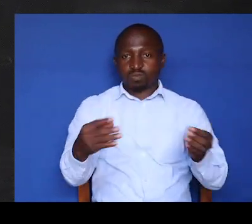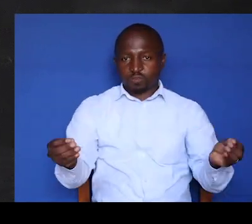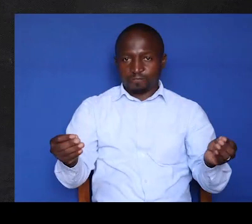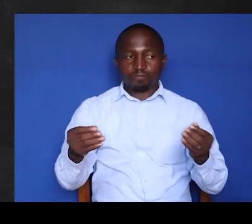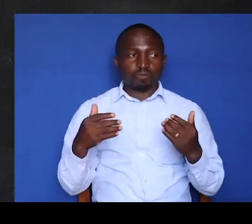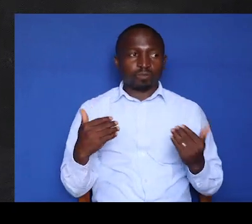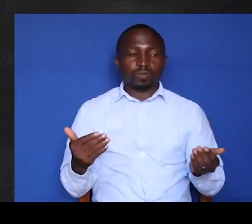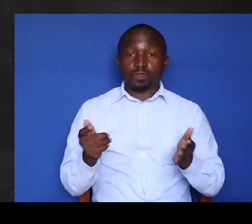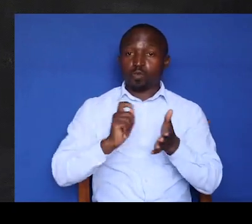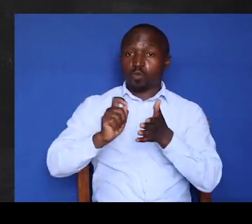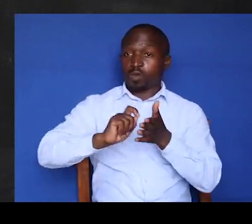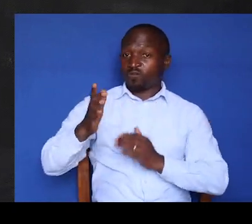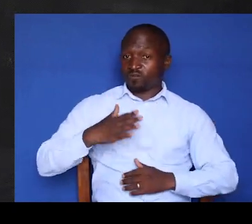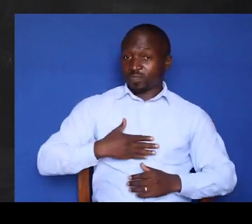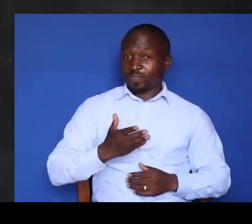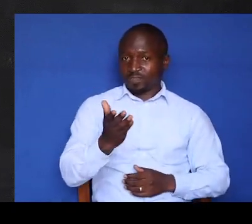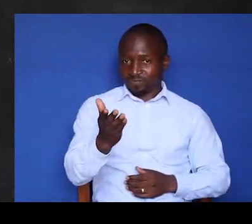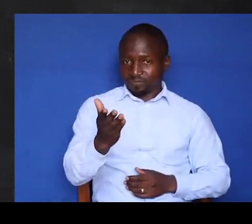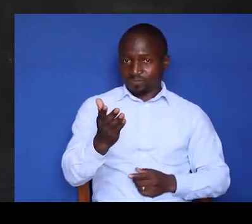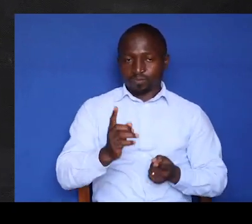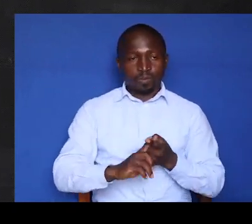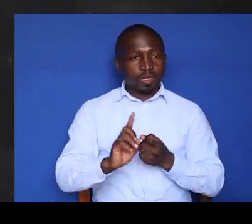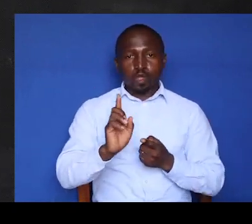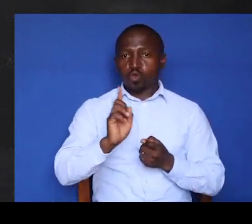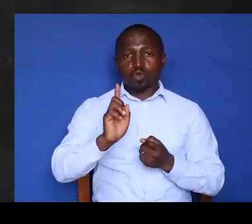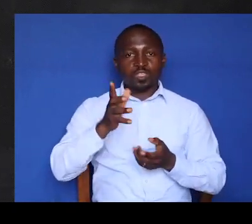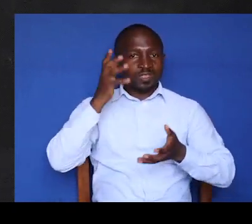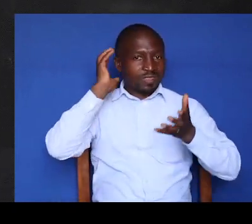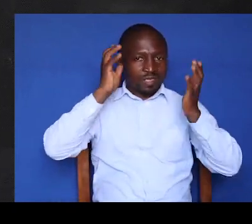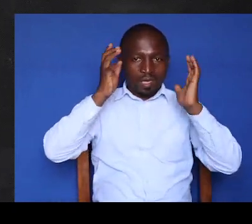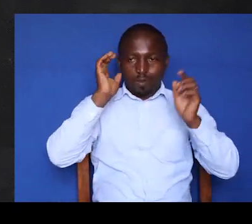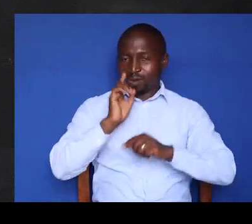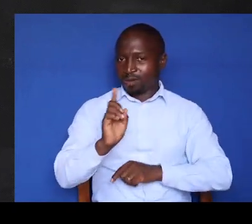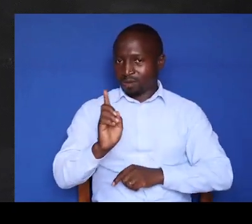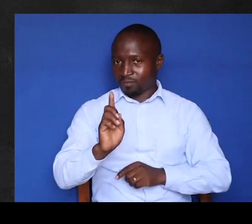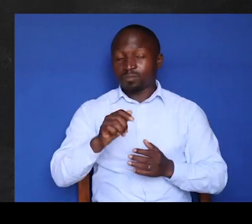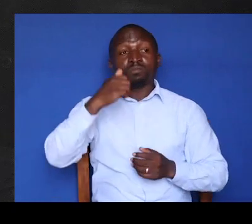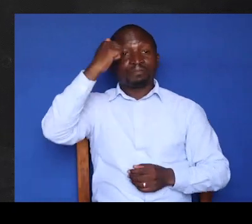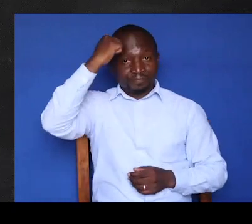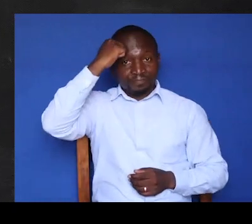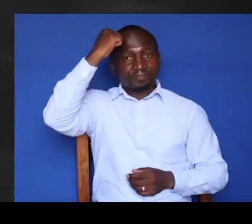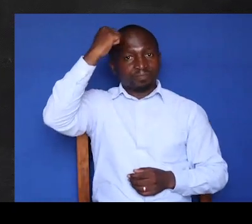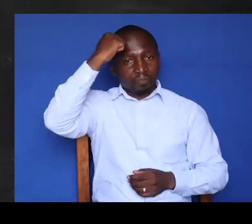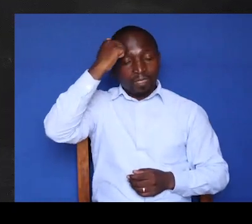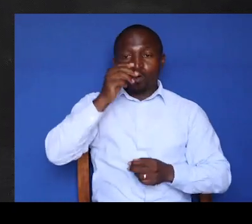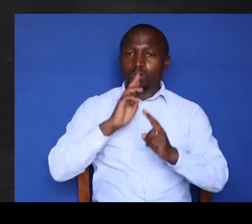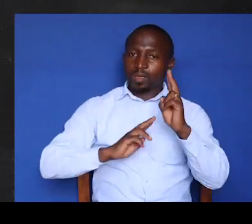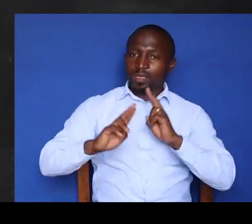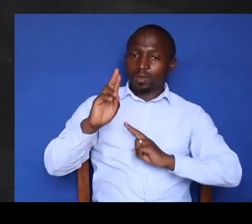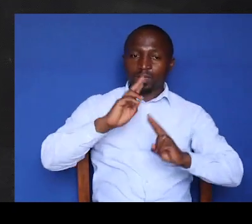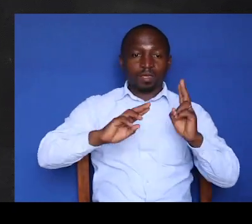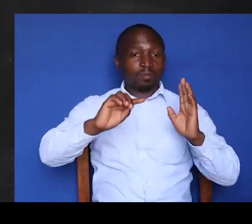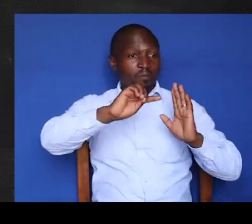My dear students, don't get lost here. Remember, we are discussing factors for